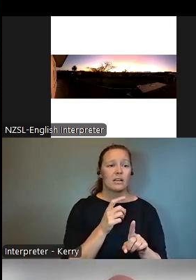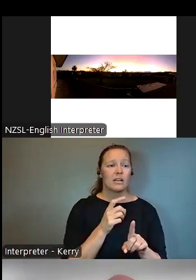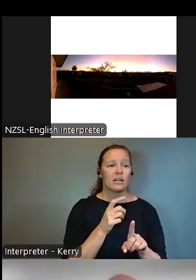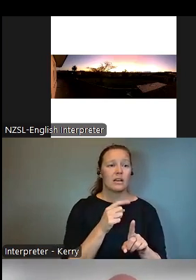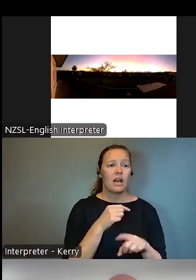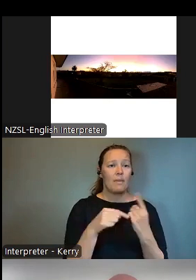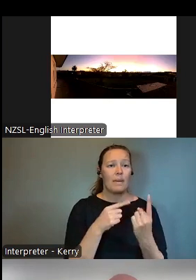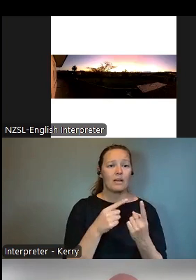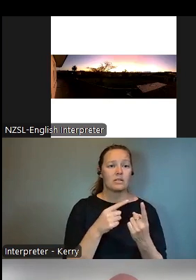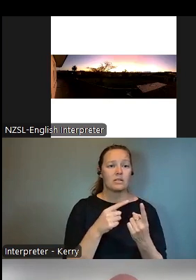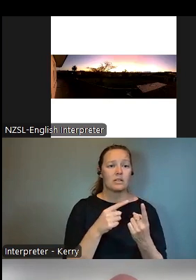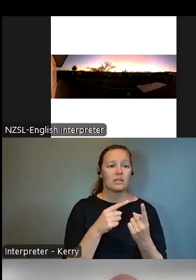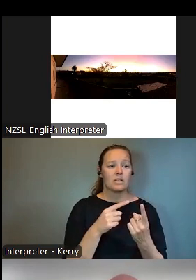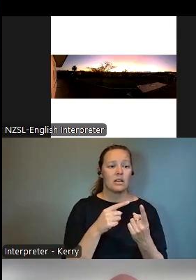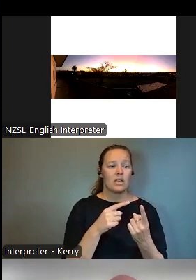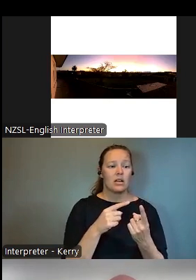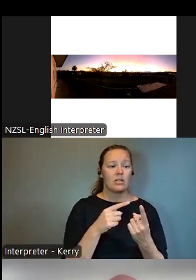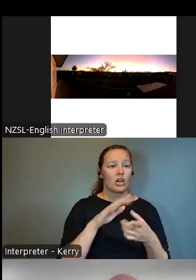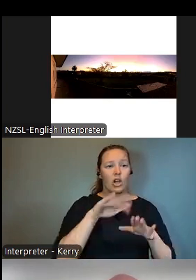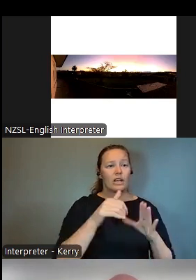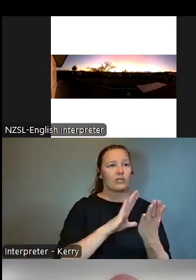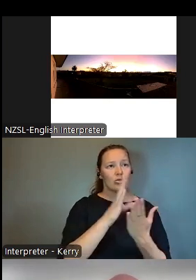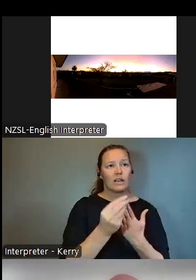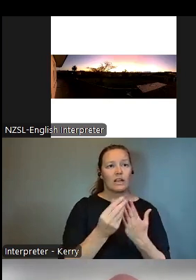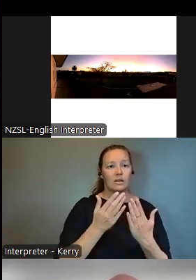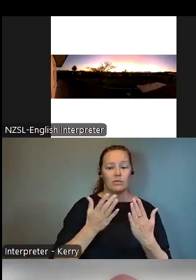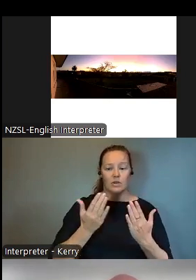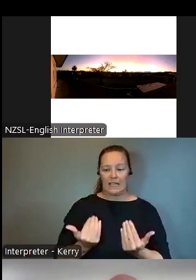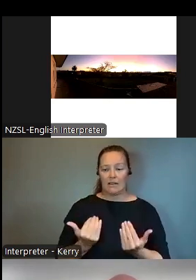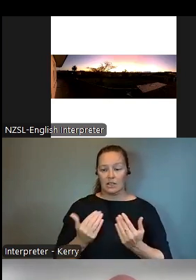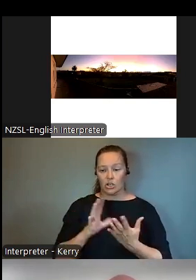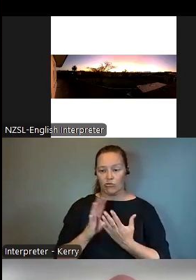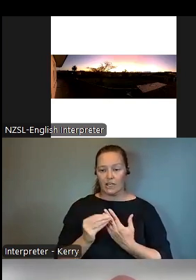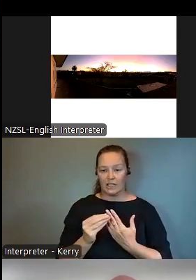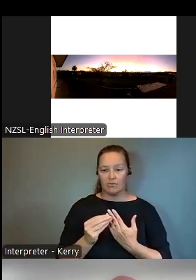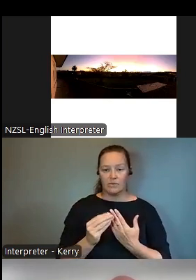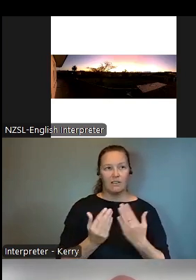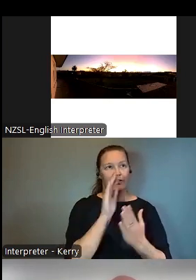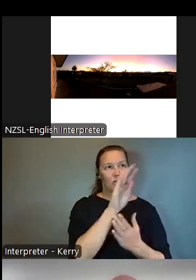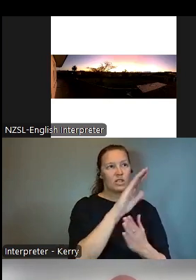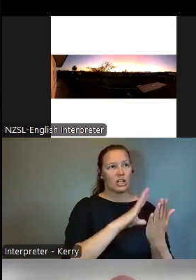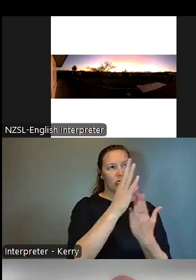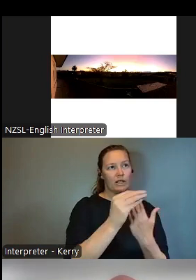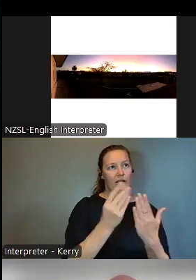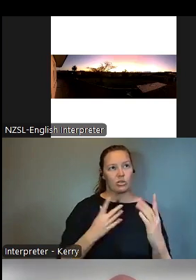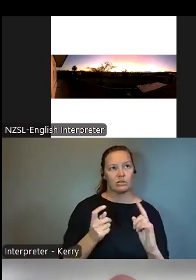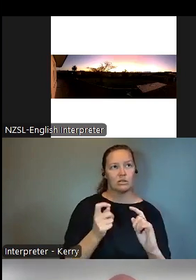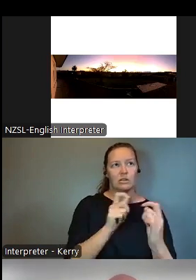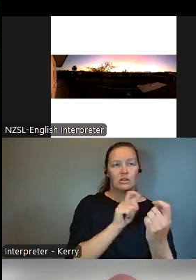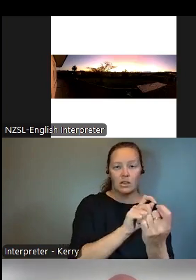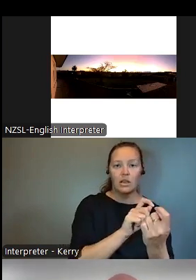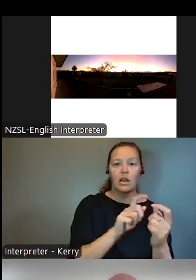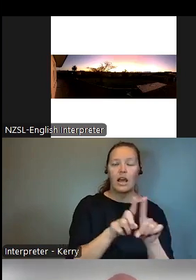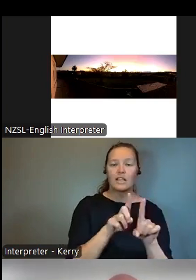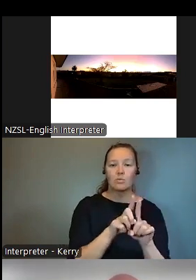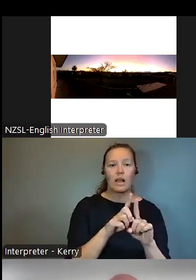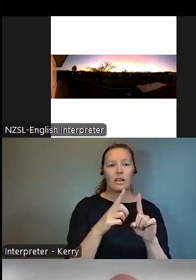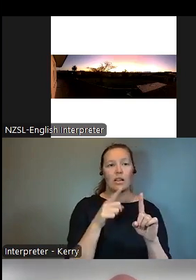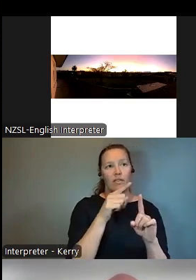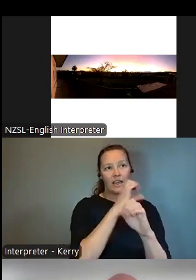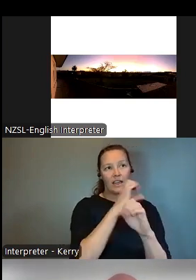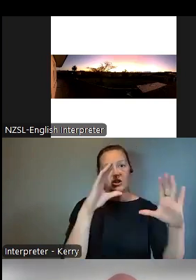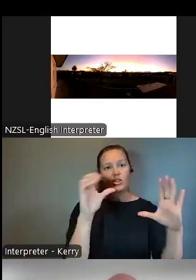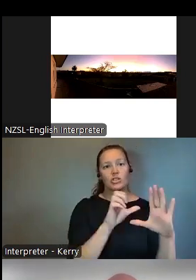curriculum you're hoping to move towards. Your compelling vision should also align with